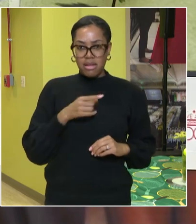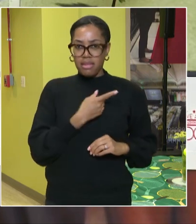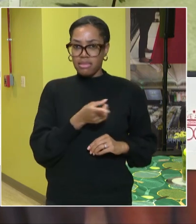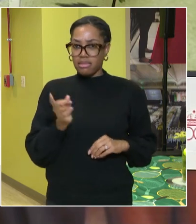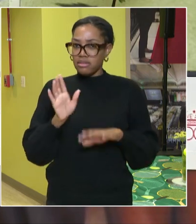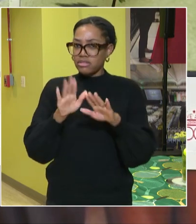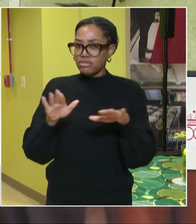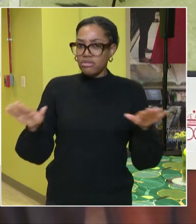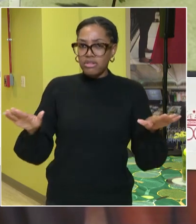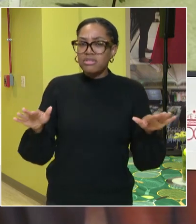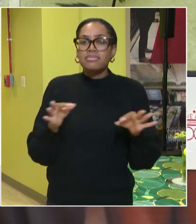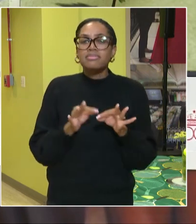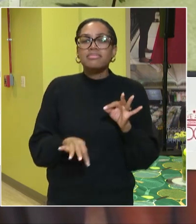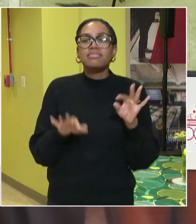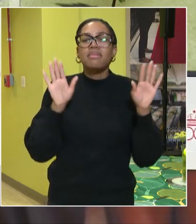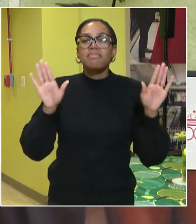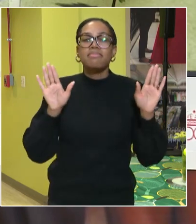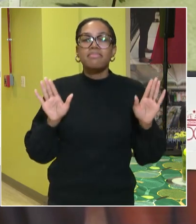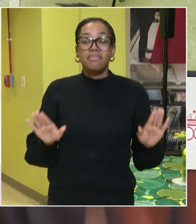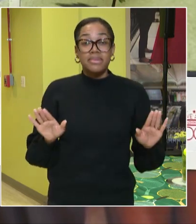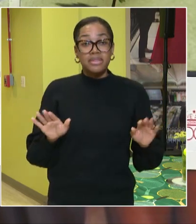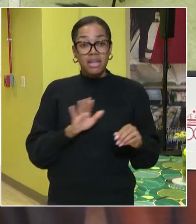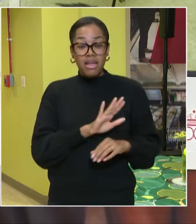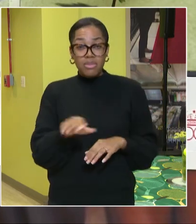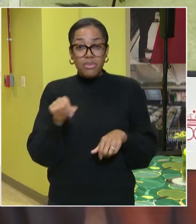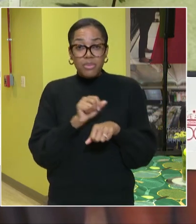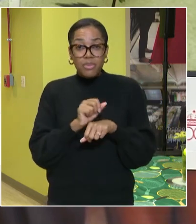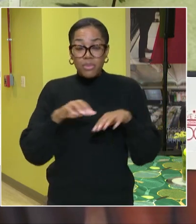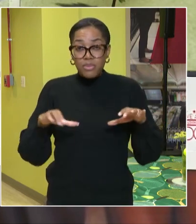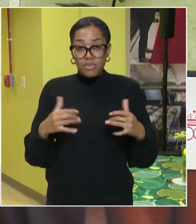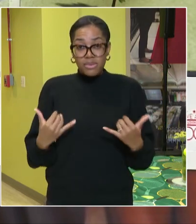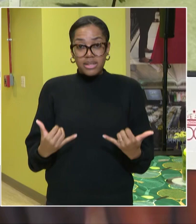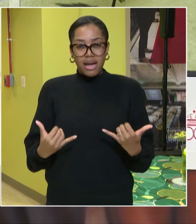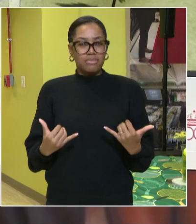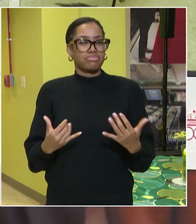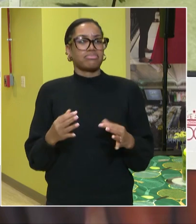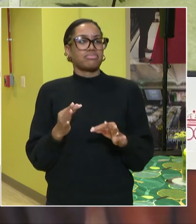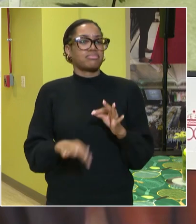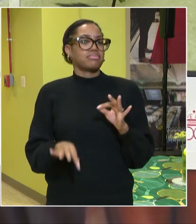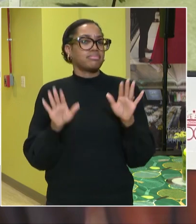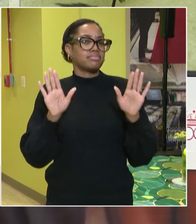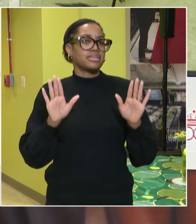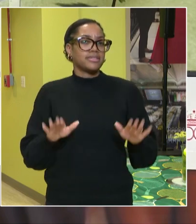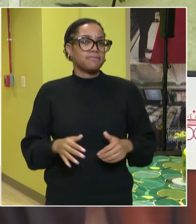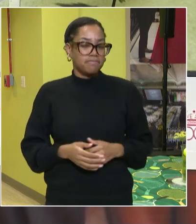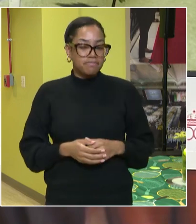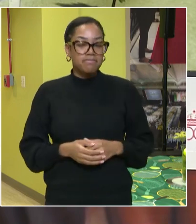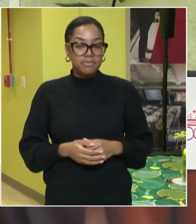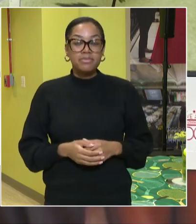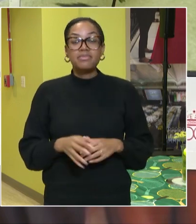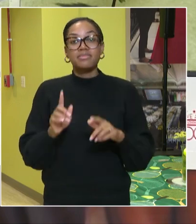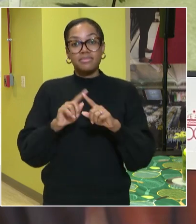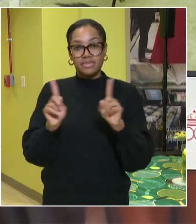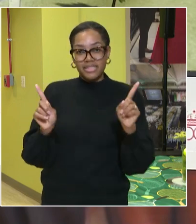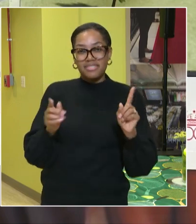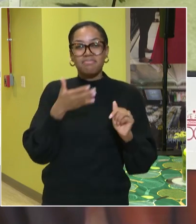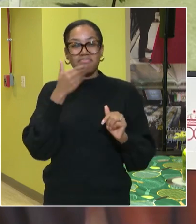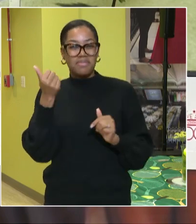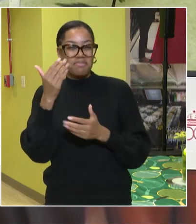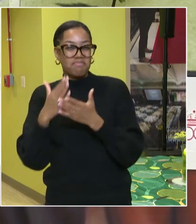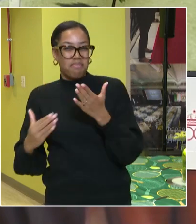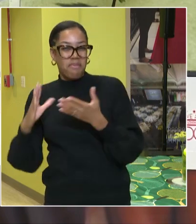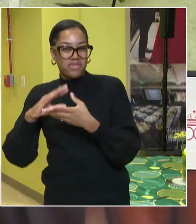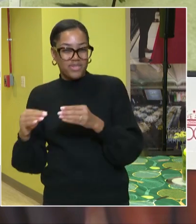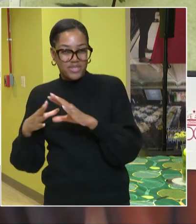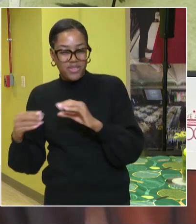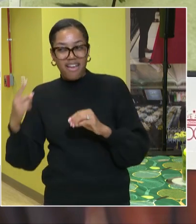are simply amazing. And the work that's happening here is simply amazing. Now, there's the better part to the story, and I think